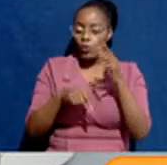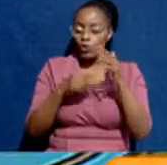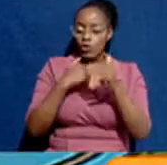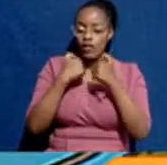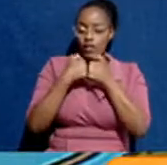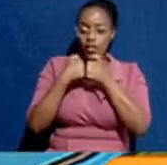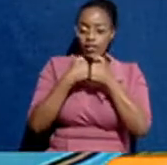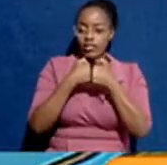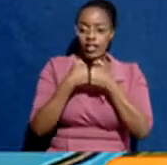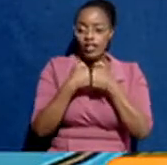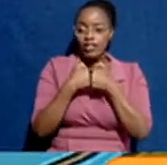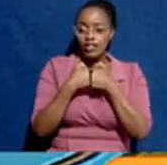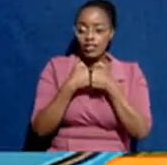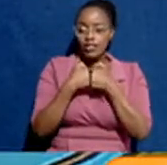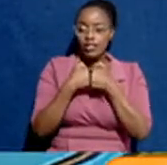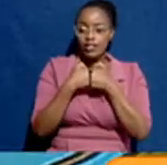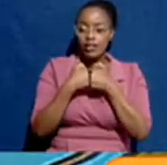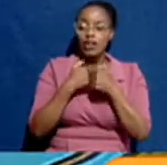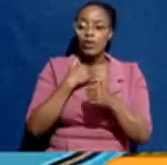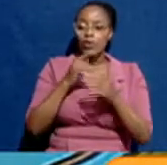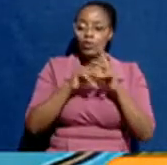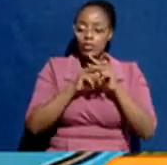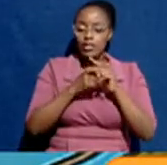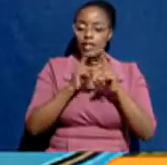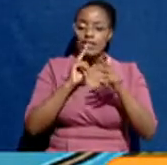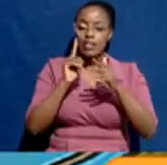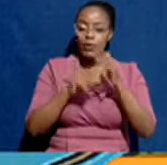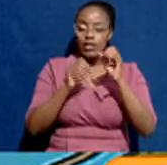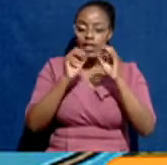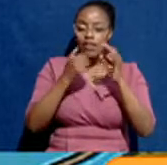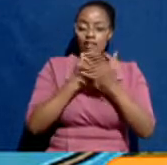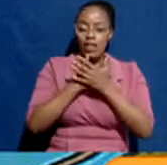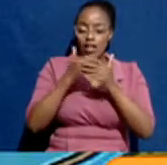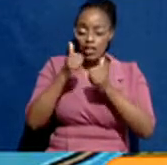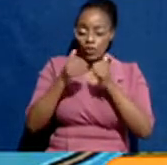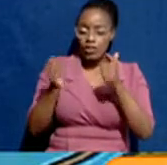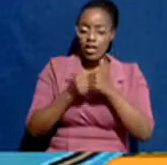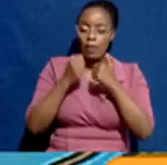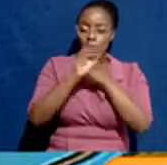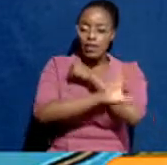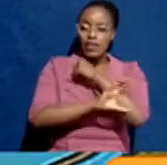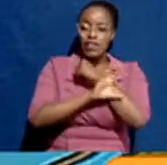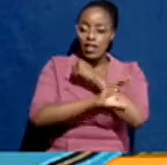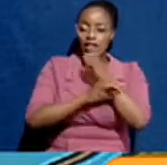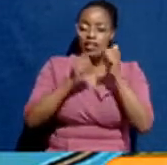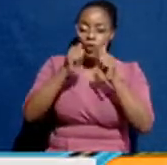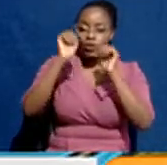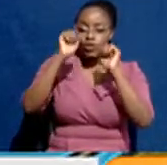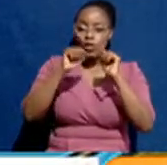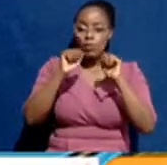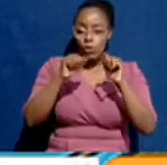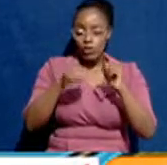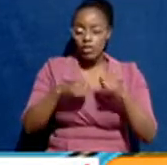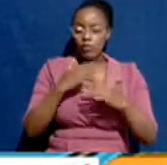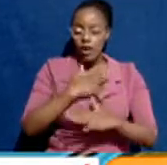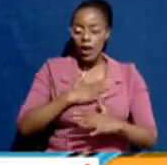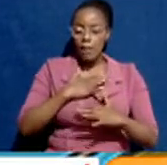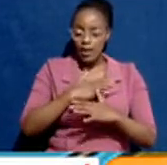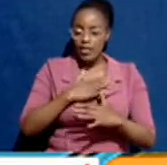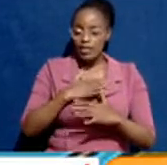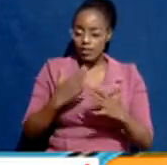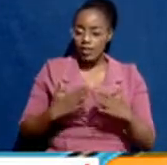challenges. I want to start by saying if there is anything that happened to this country that is good after